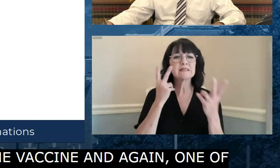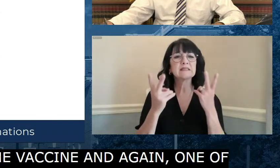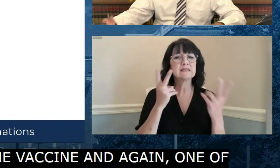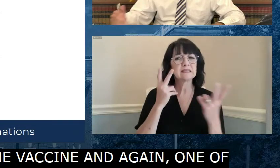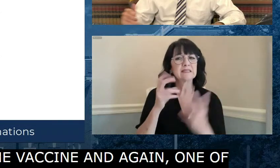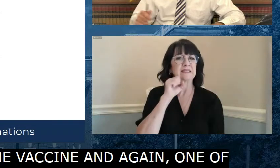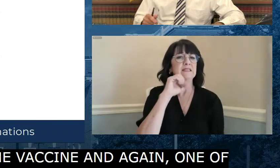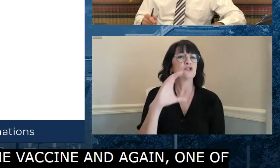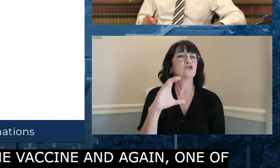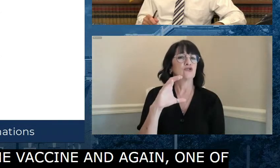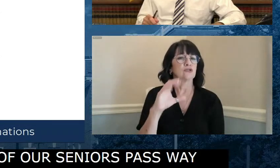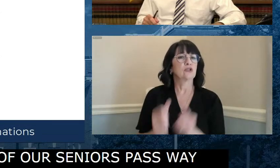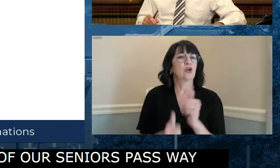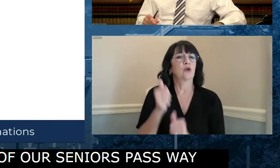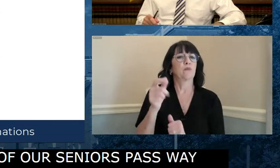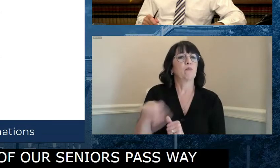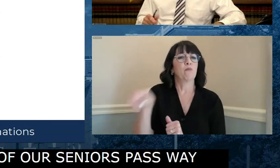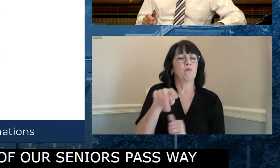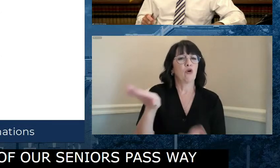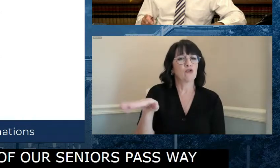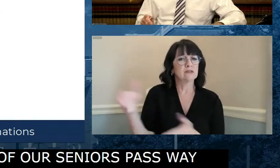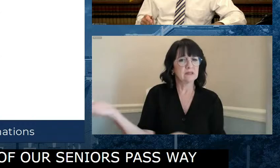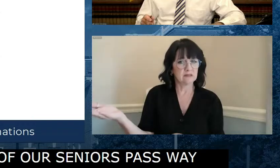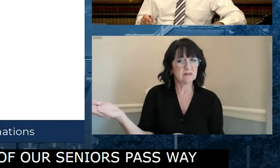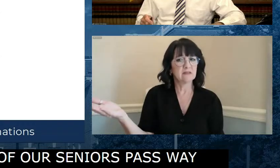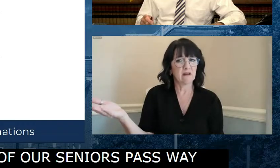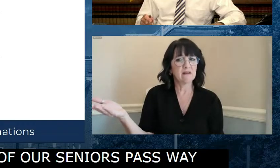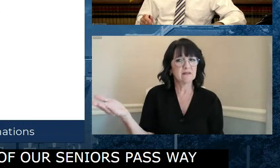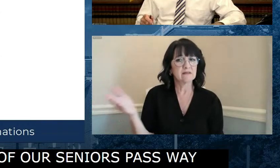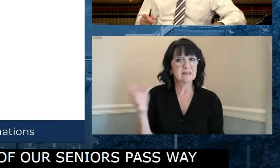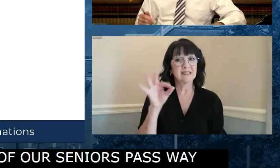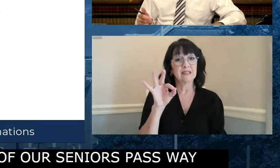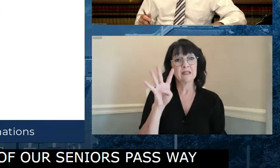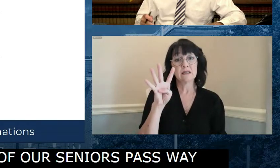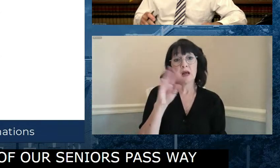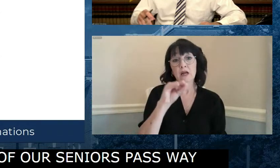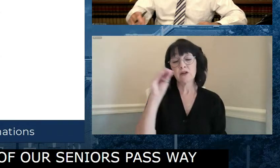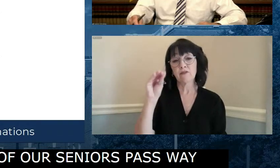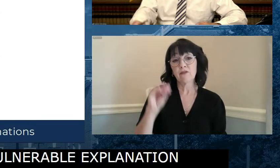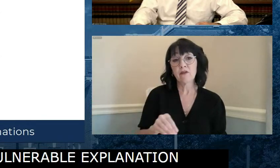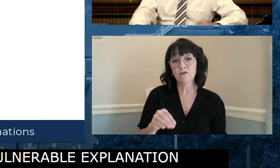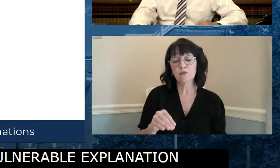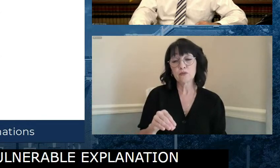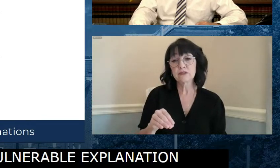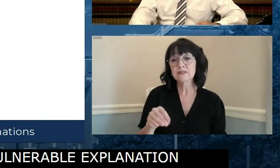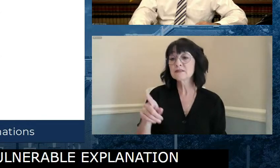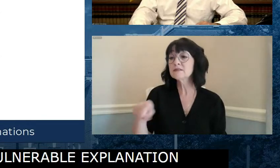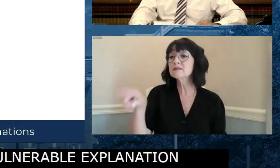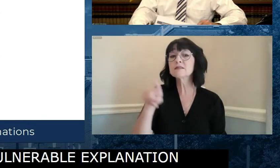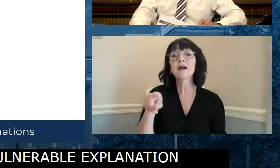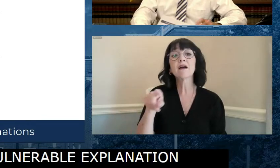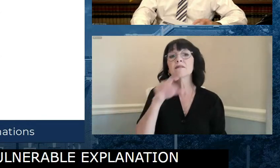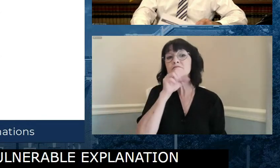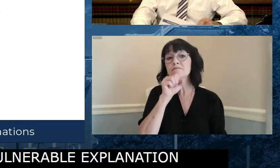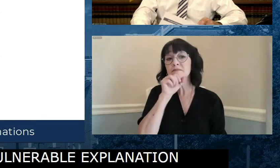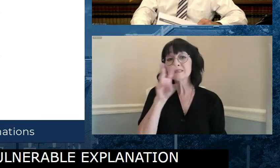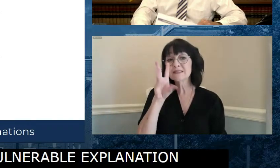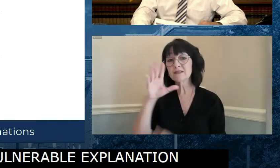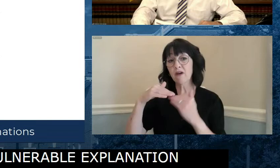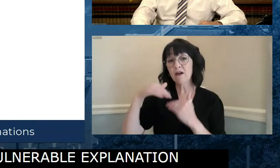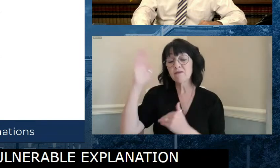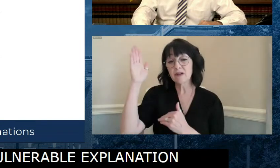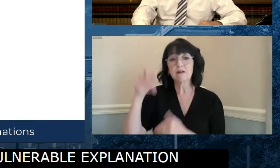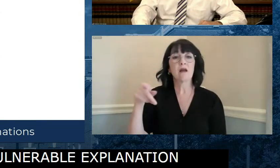most vulnerable population, almost 94% of Delawareans 65 and older with at least one dose. So